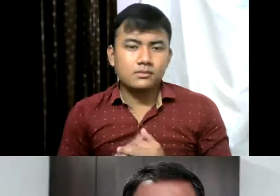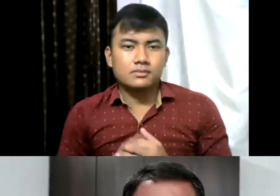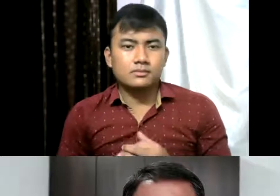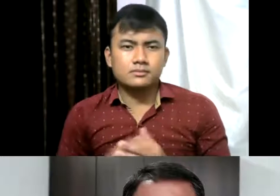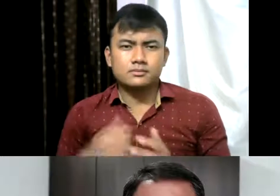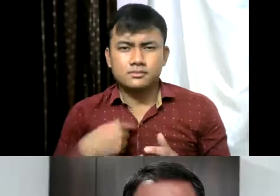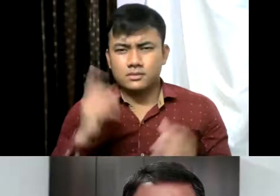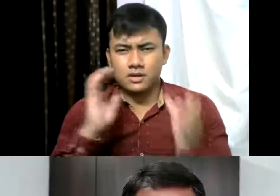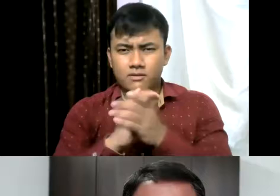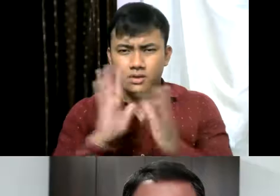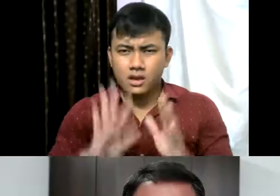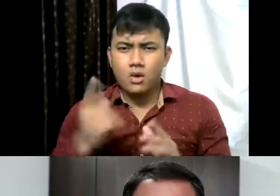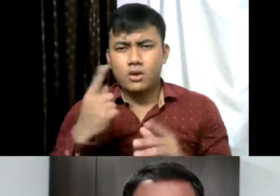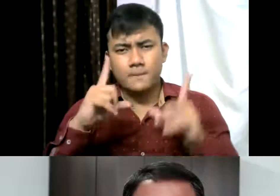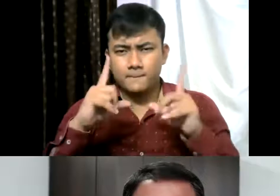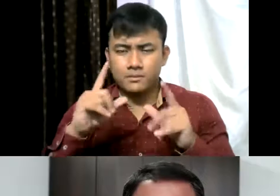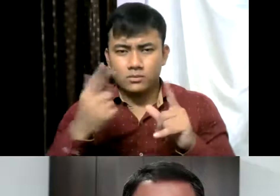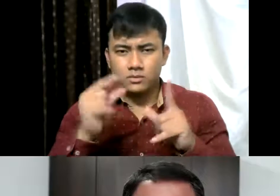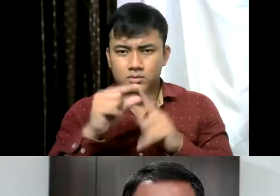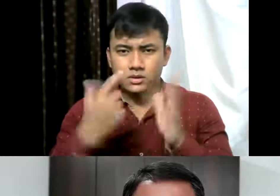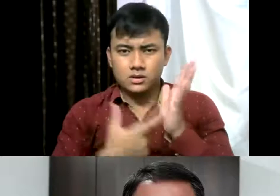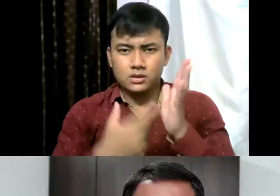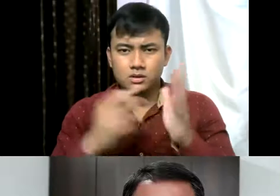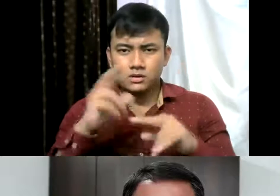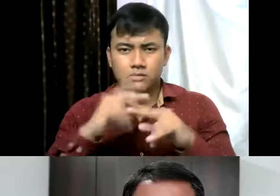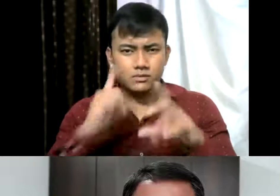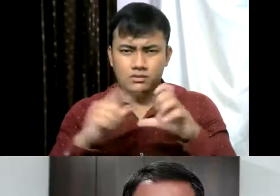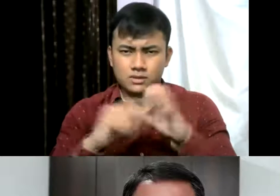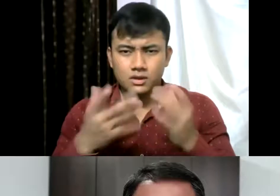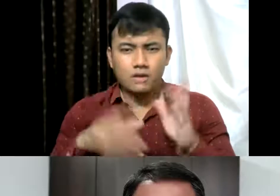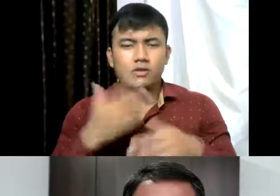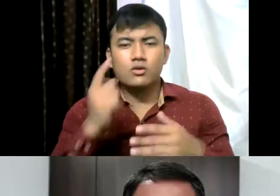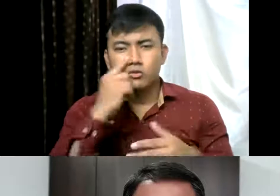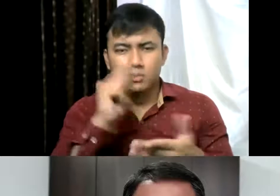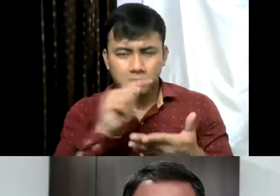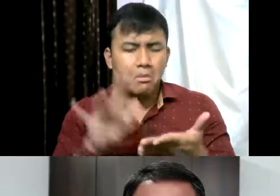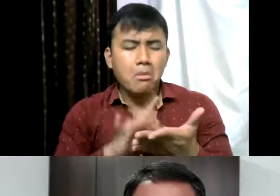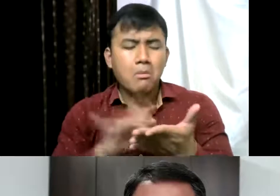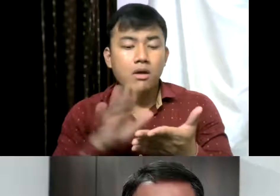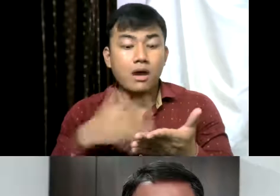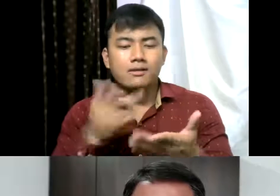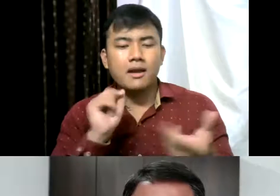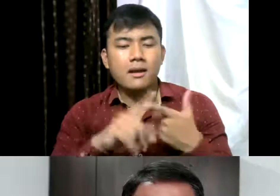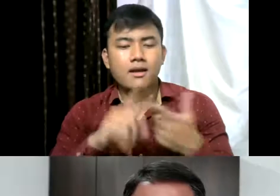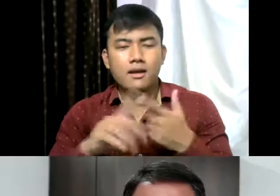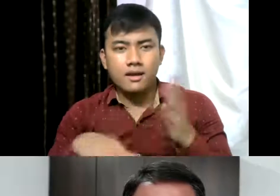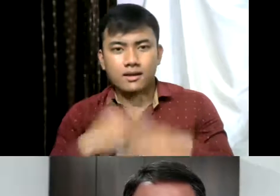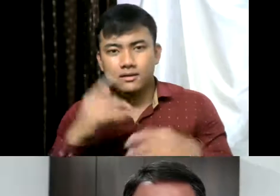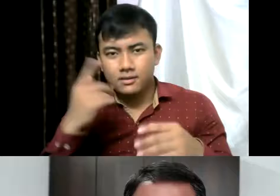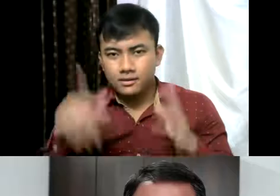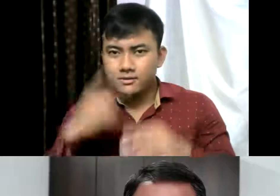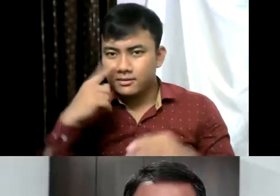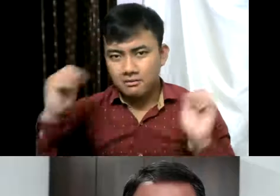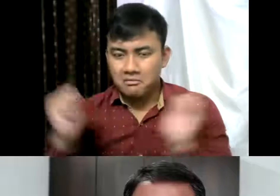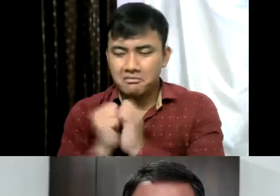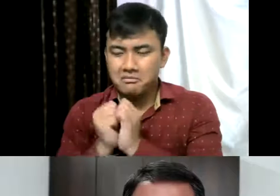friend made a profile. She swiped on some people, and she matched with a few people, sent a few messages, and went to sleep. When she woke up after like